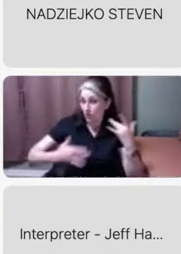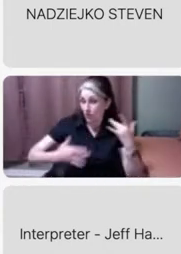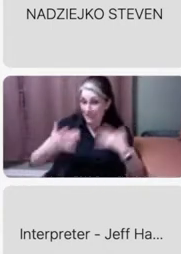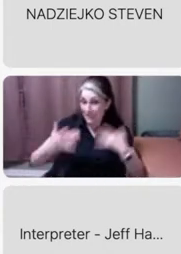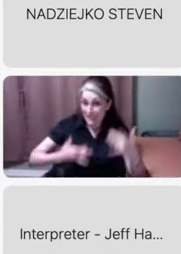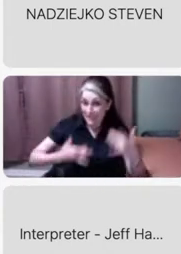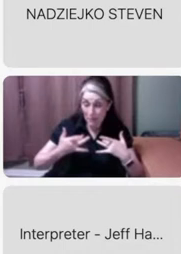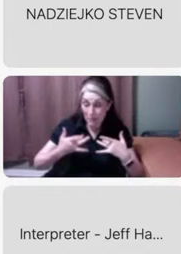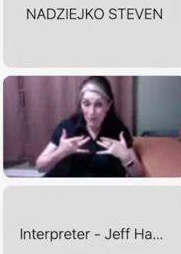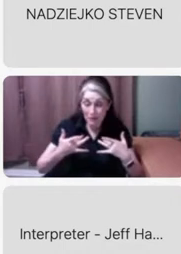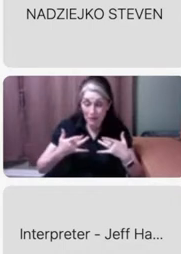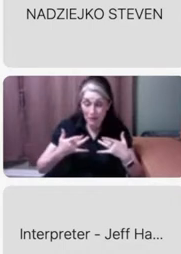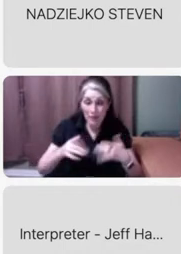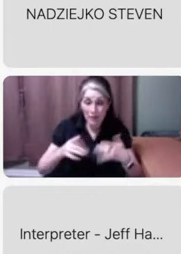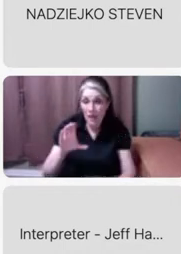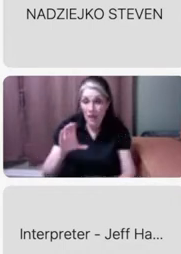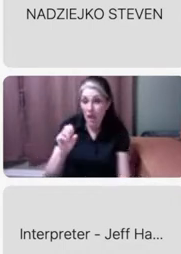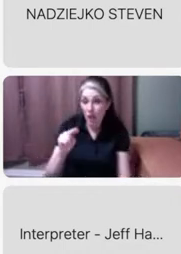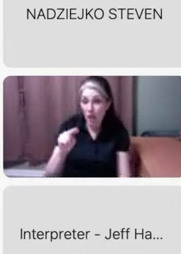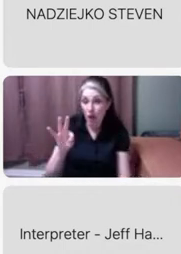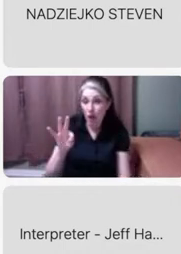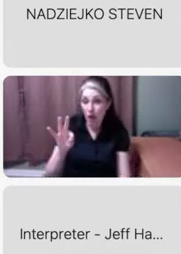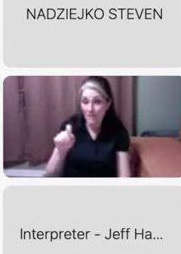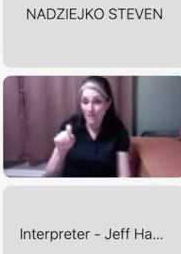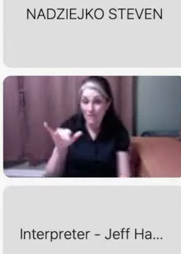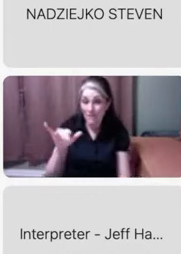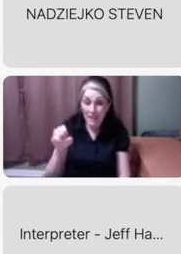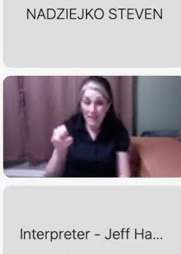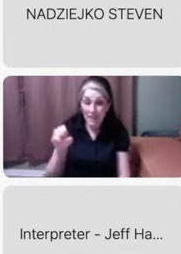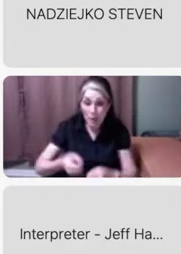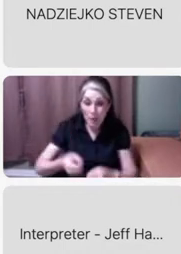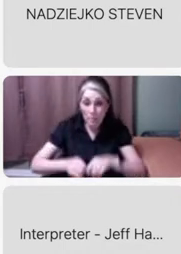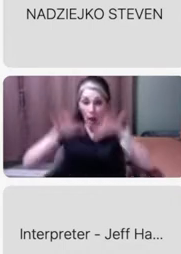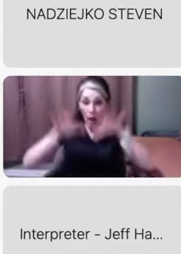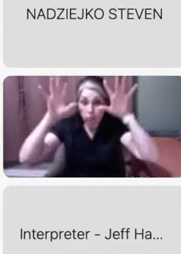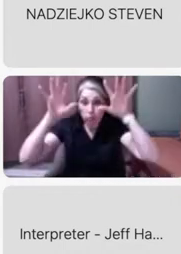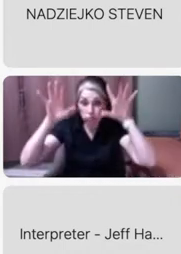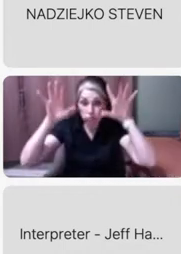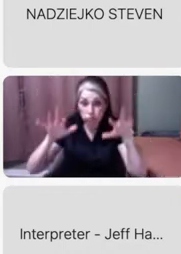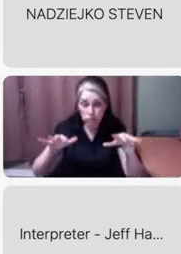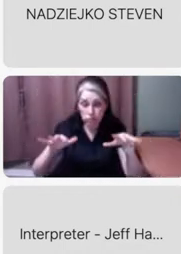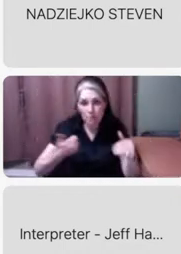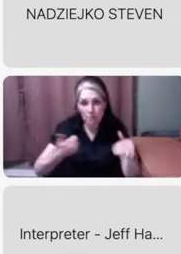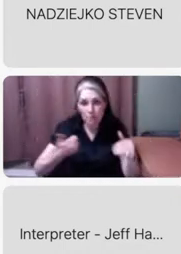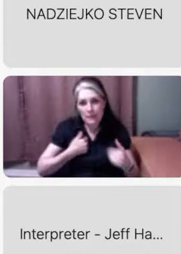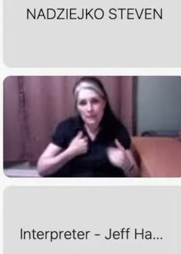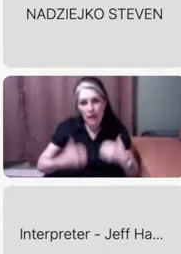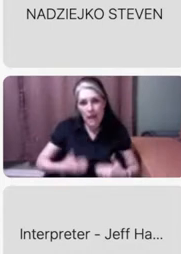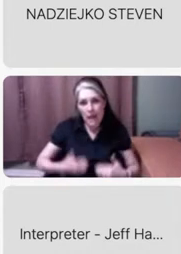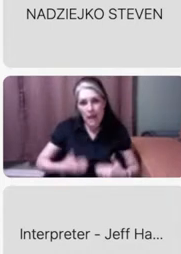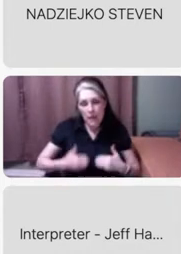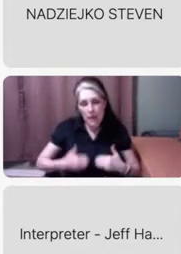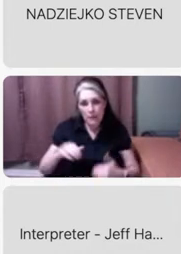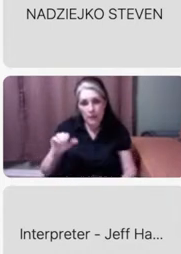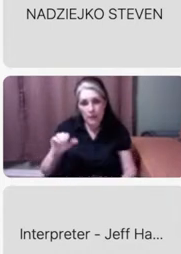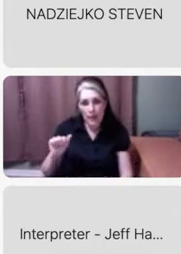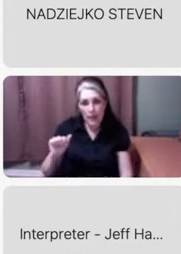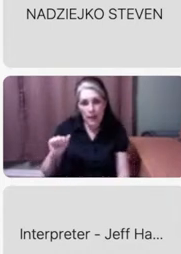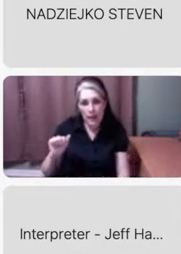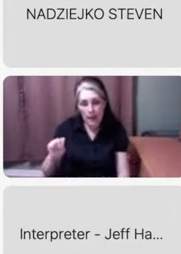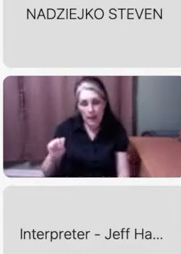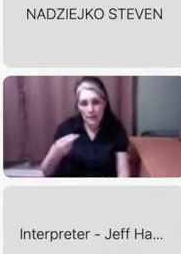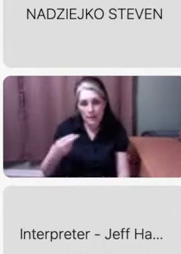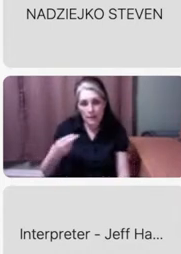something that we know doesn't affect somebody um i know i have asthma i know that a bone member oh jada has asthma things like that can trigger